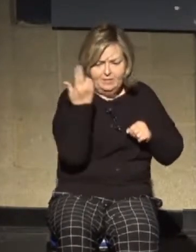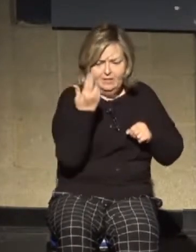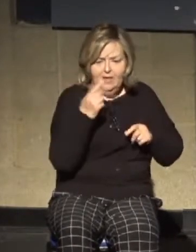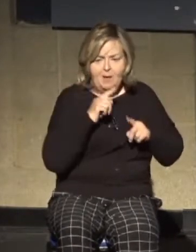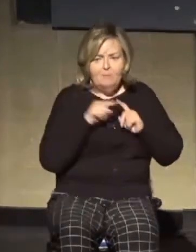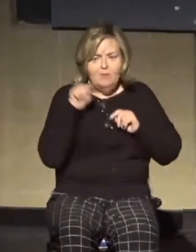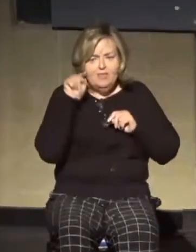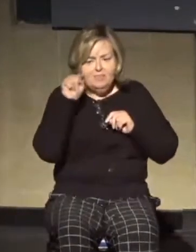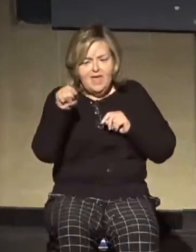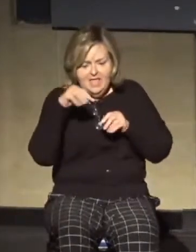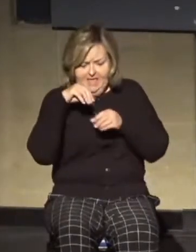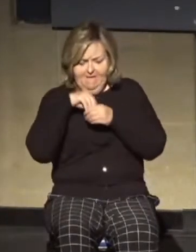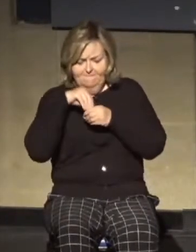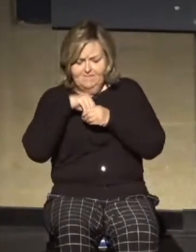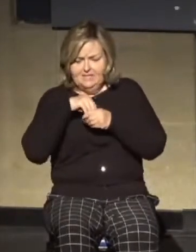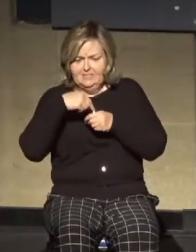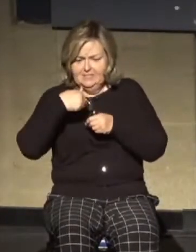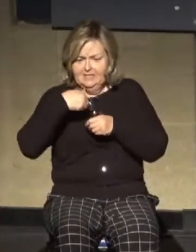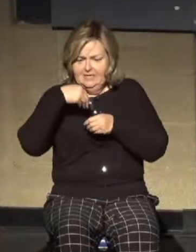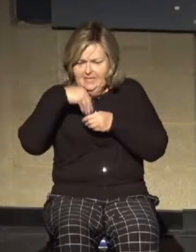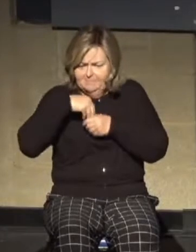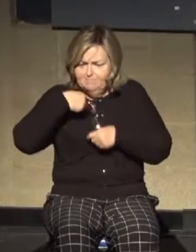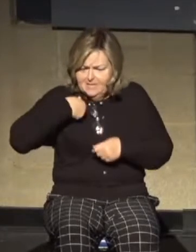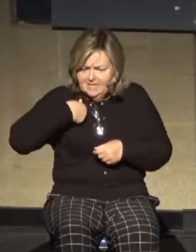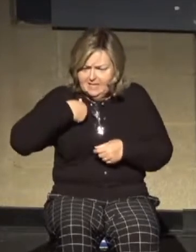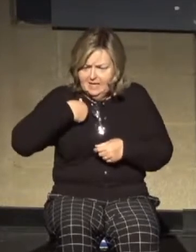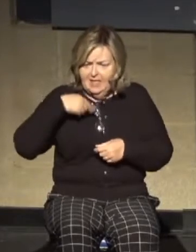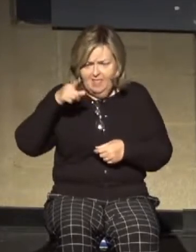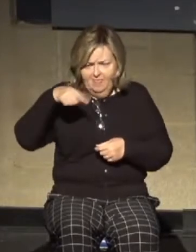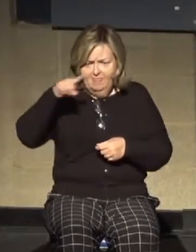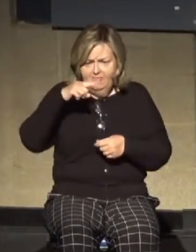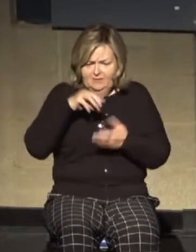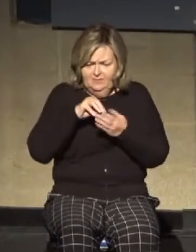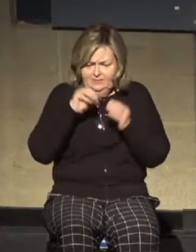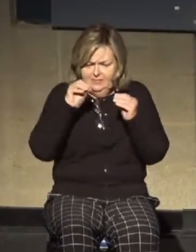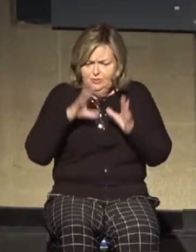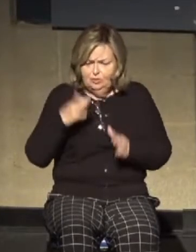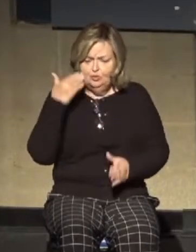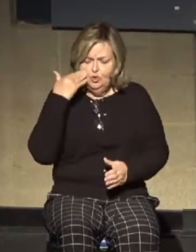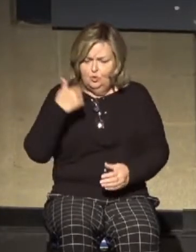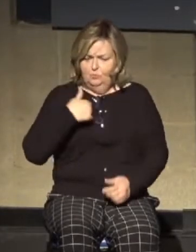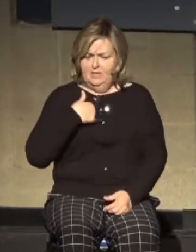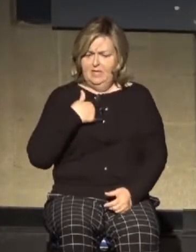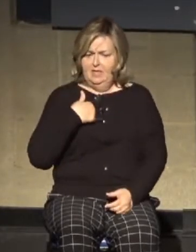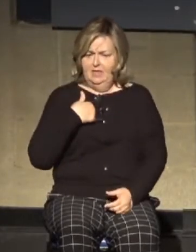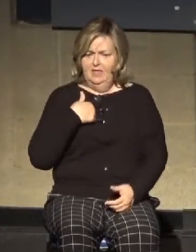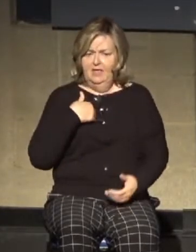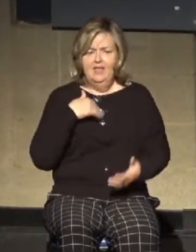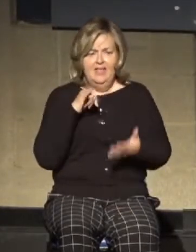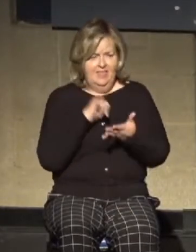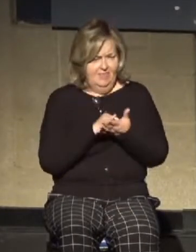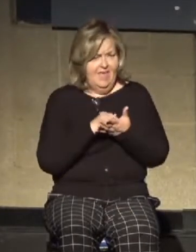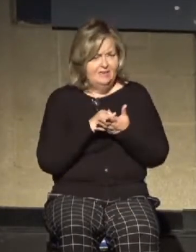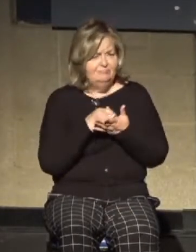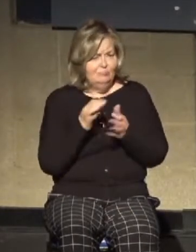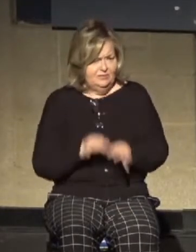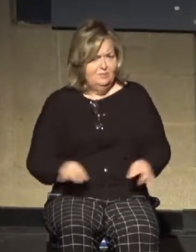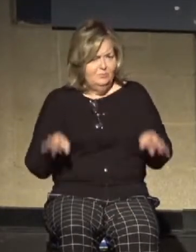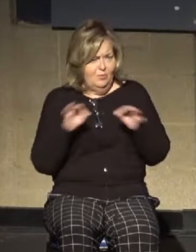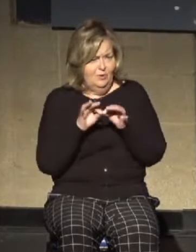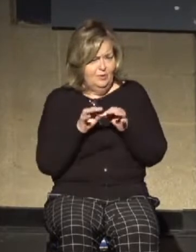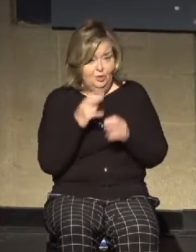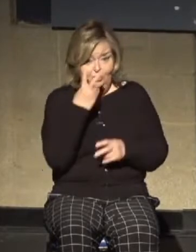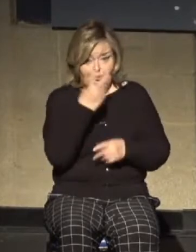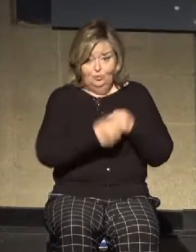because they were invested in me as a person, and they really knew me, it made all the difference. After